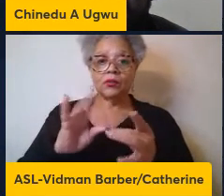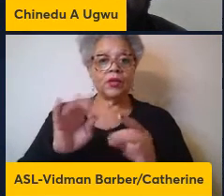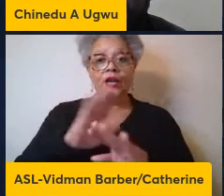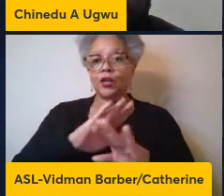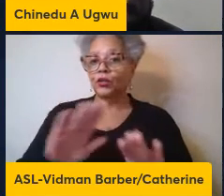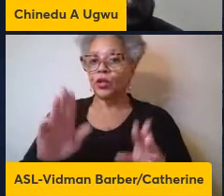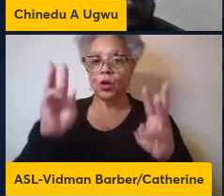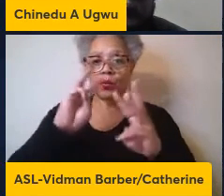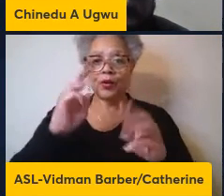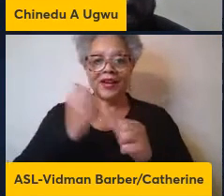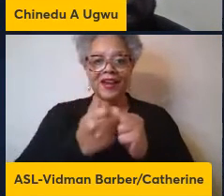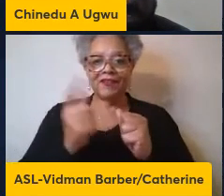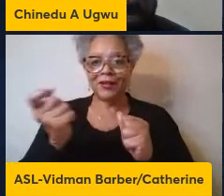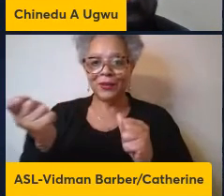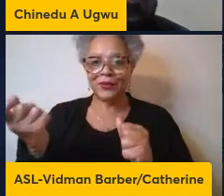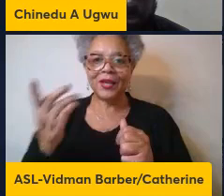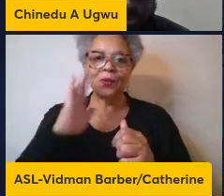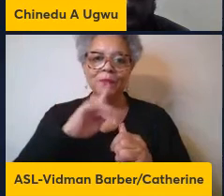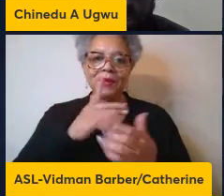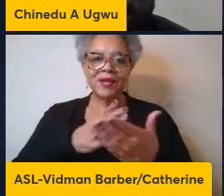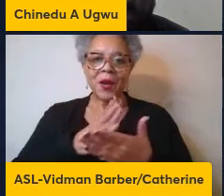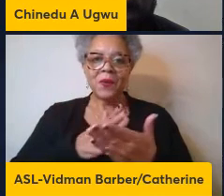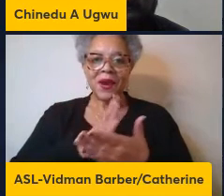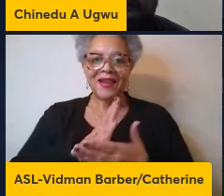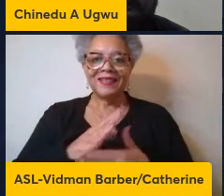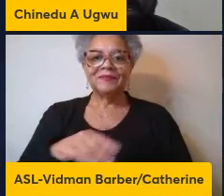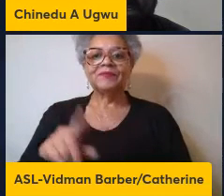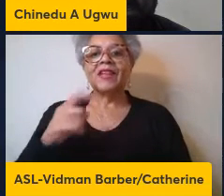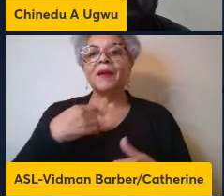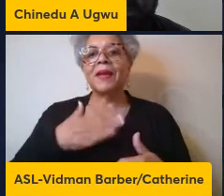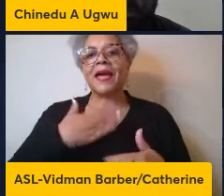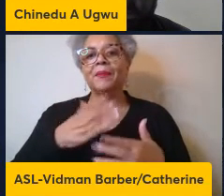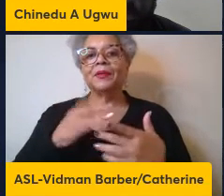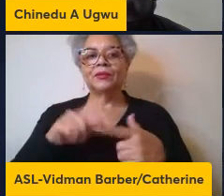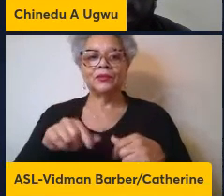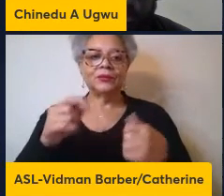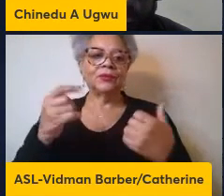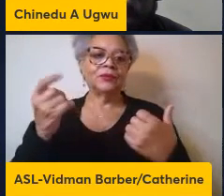every little thing will be all right. I say thank you. I'm happy to take your question.